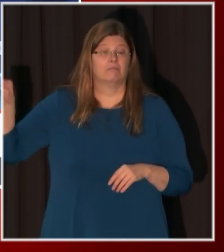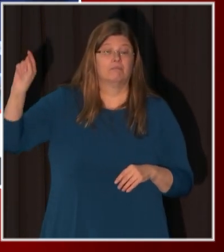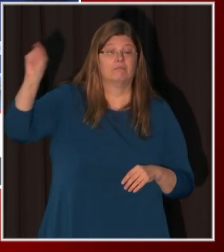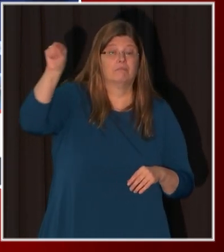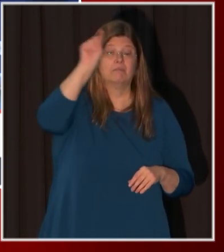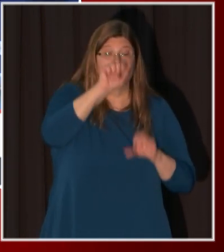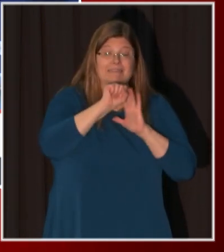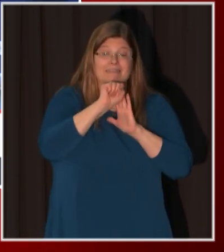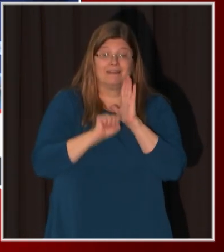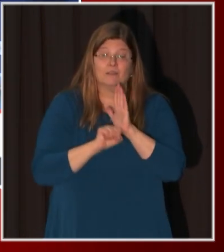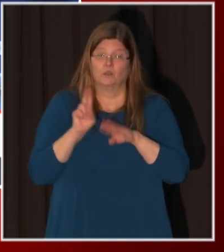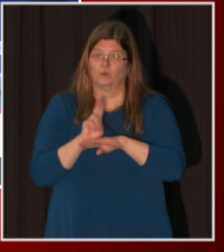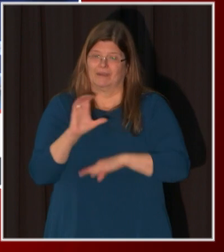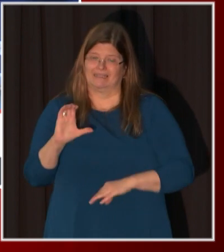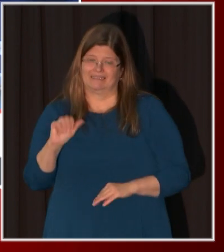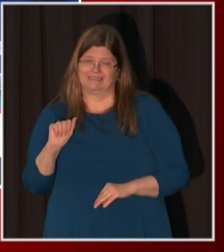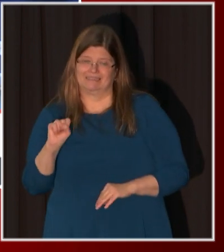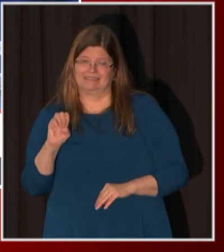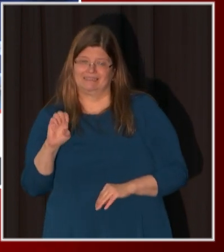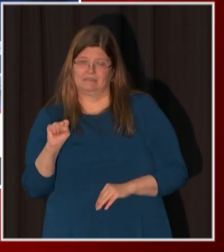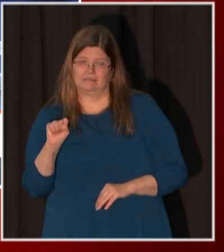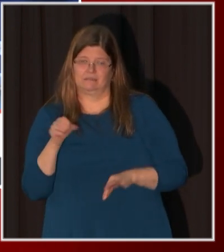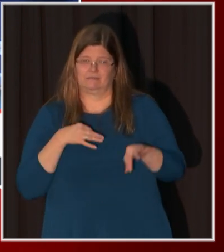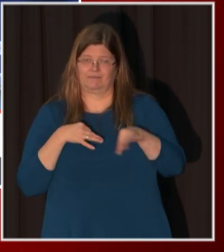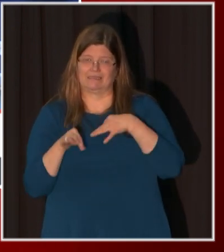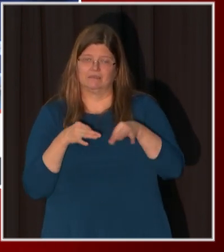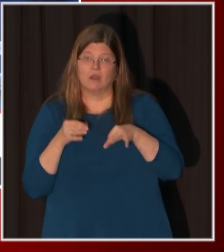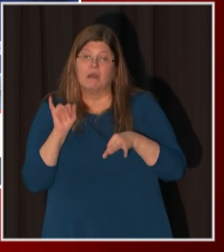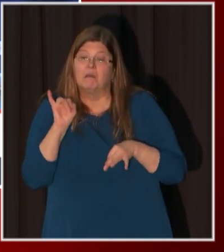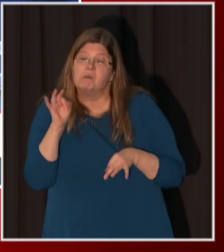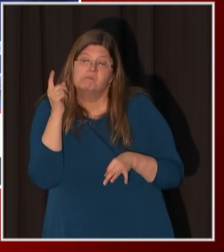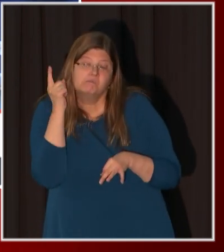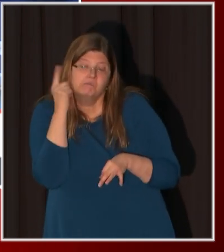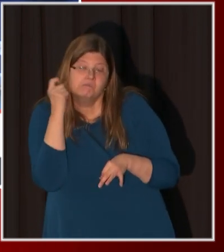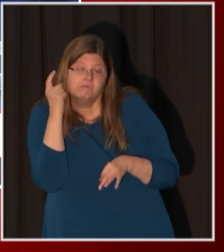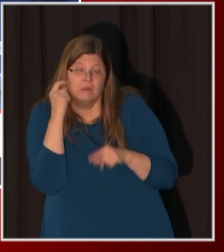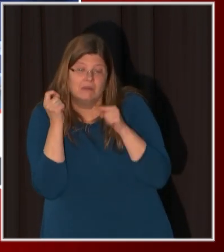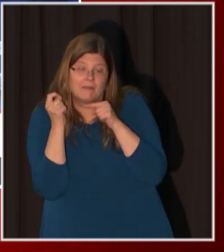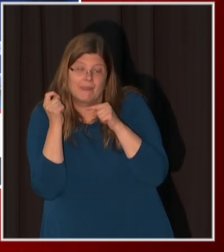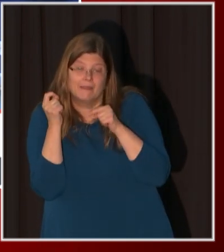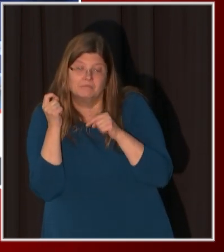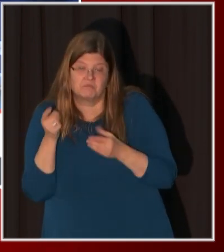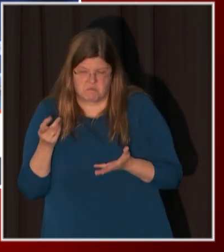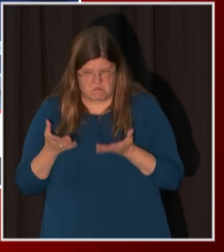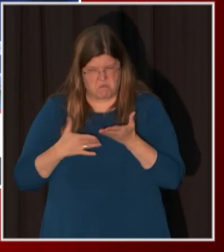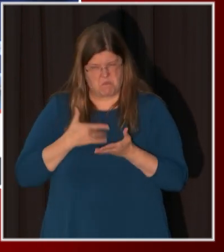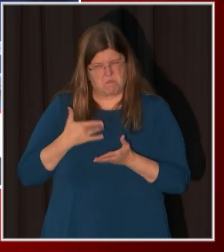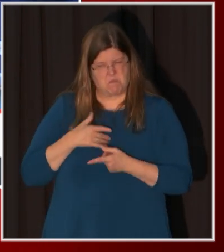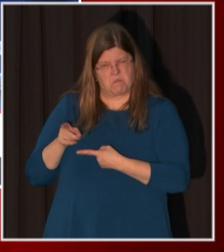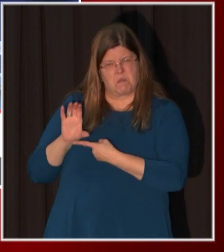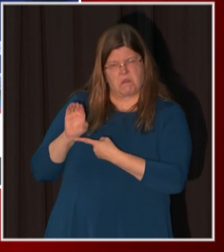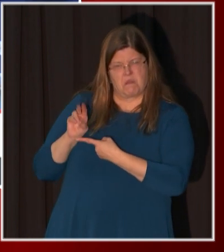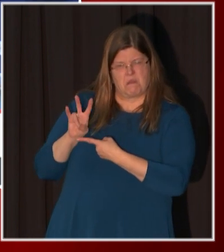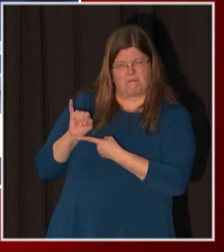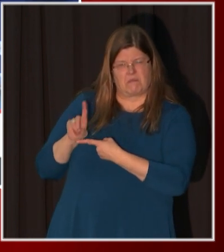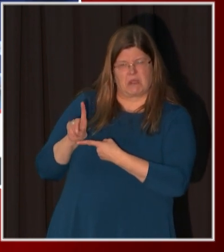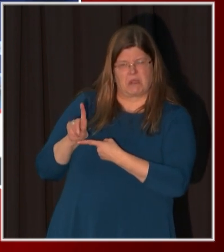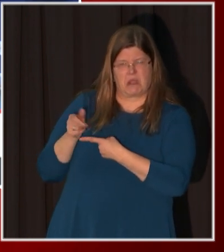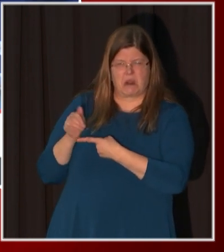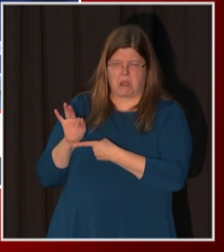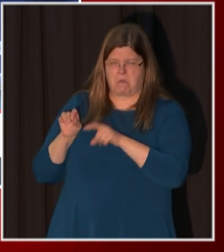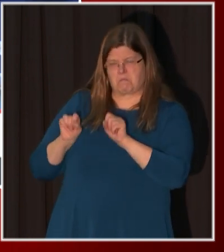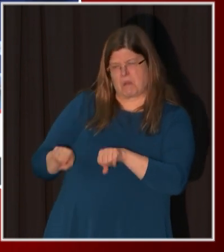individuals have signs and symptoms that are suspicious, then they may call the case a probable case or a suspected